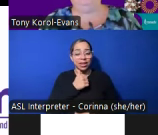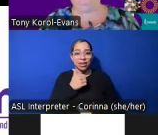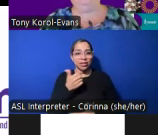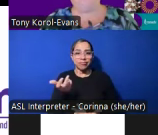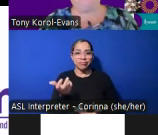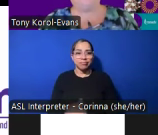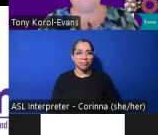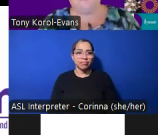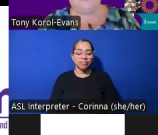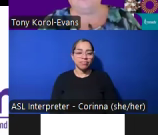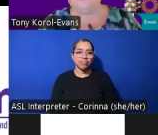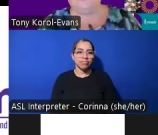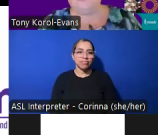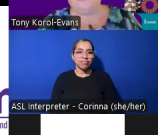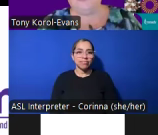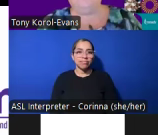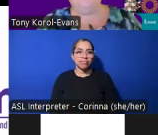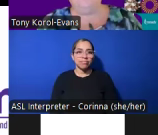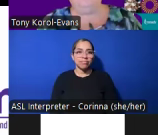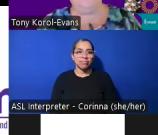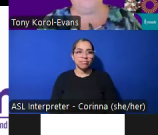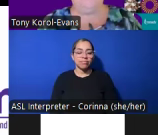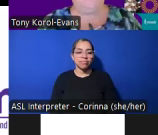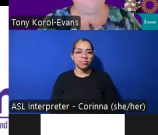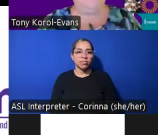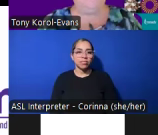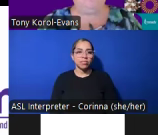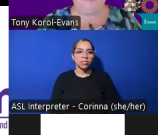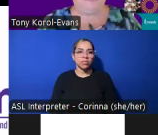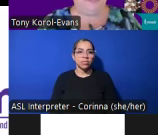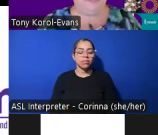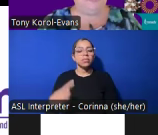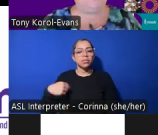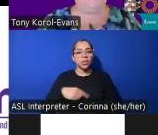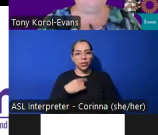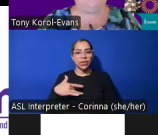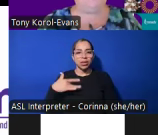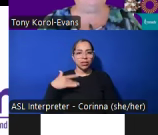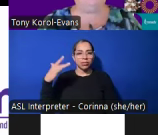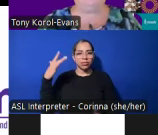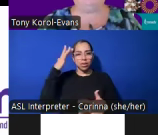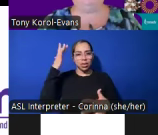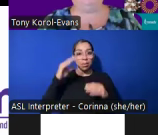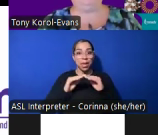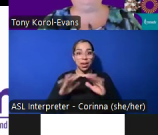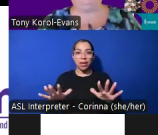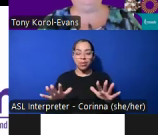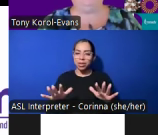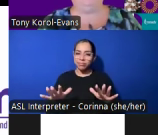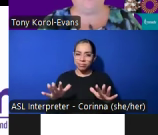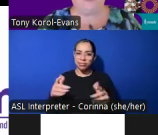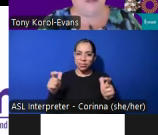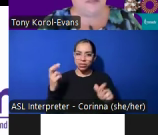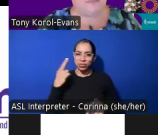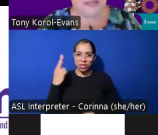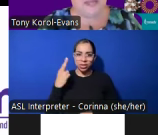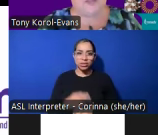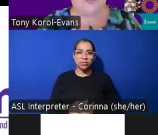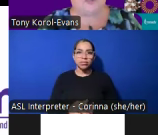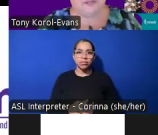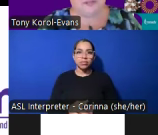So, that's the thing. And we think that the pandemic had a lot to do with it. We think that there was a lot of